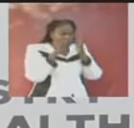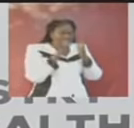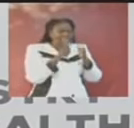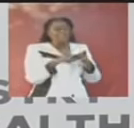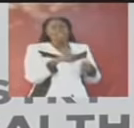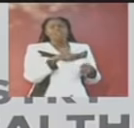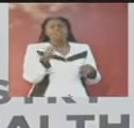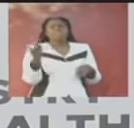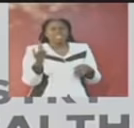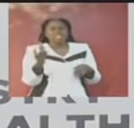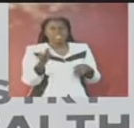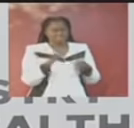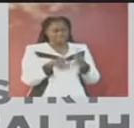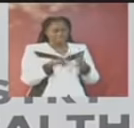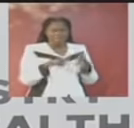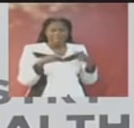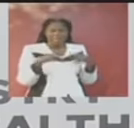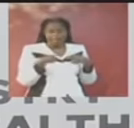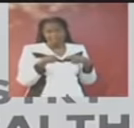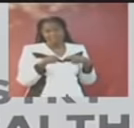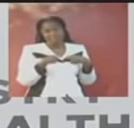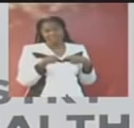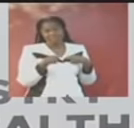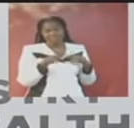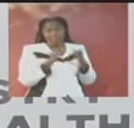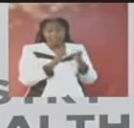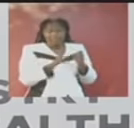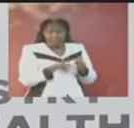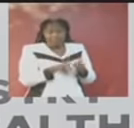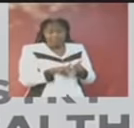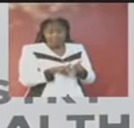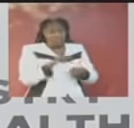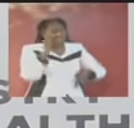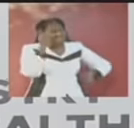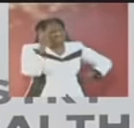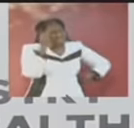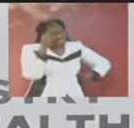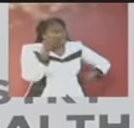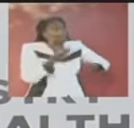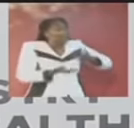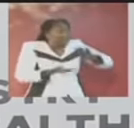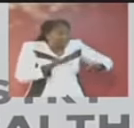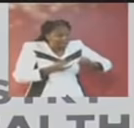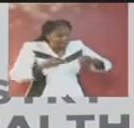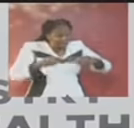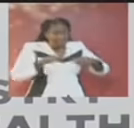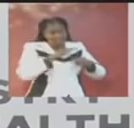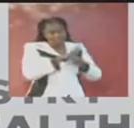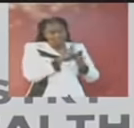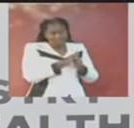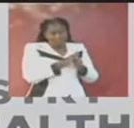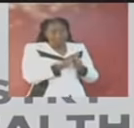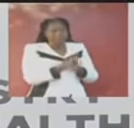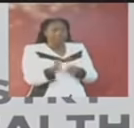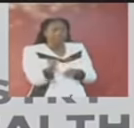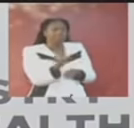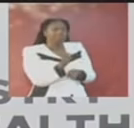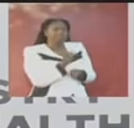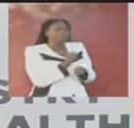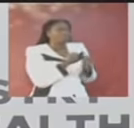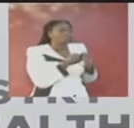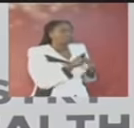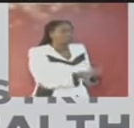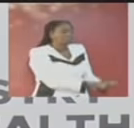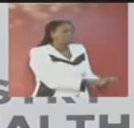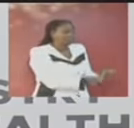persons who are either suspected or confirmed COVID-19 cases. For example,